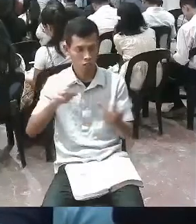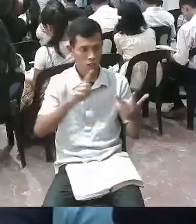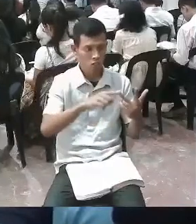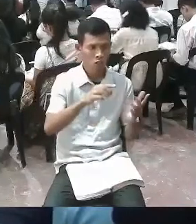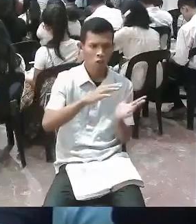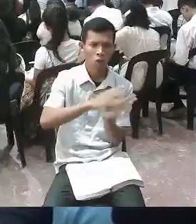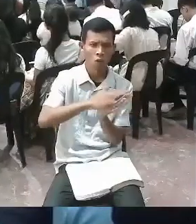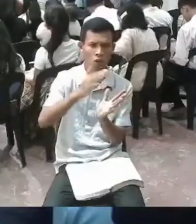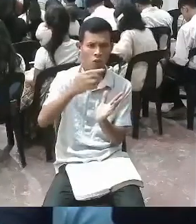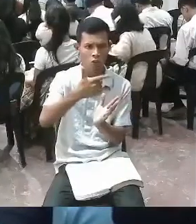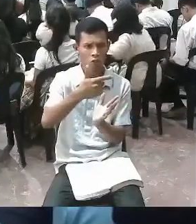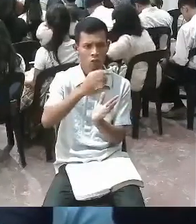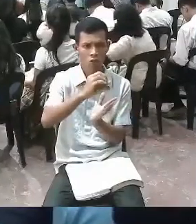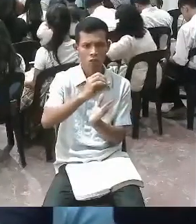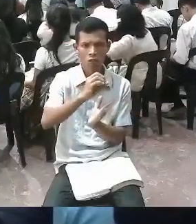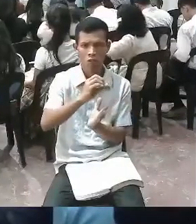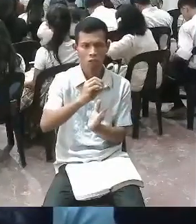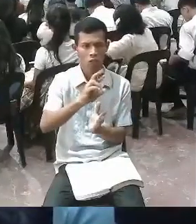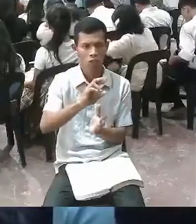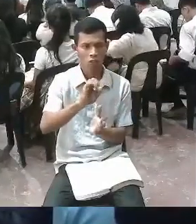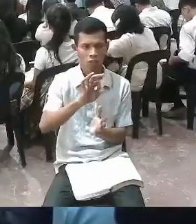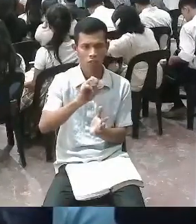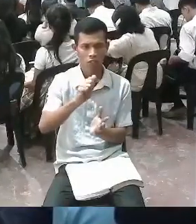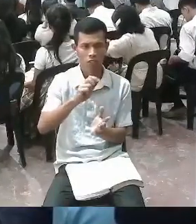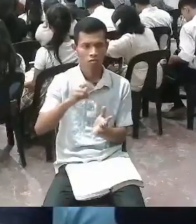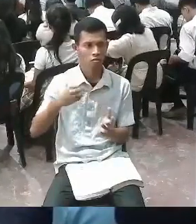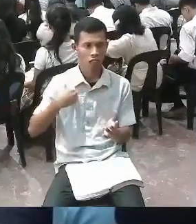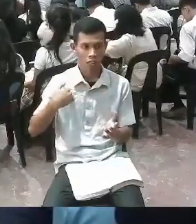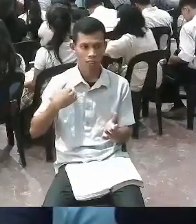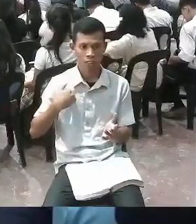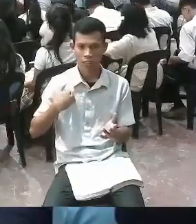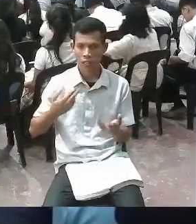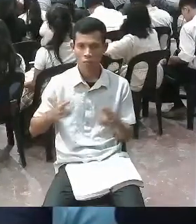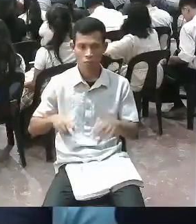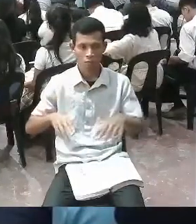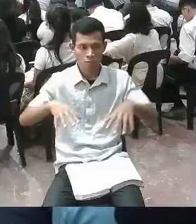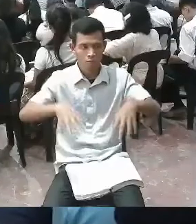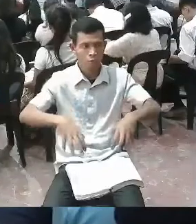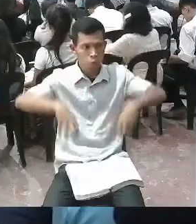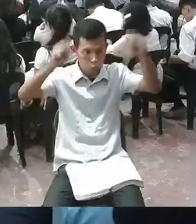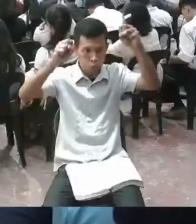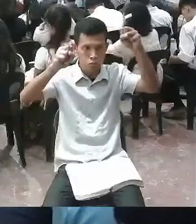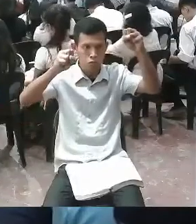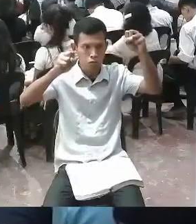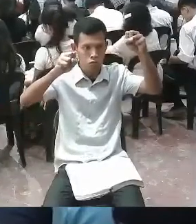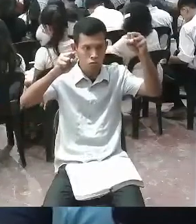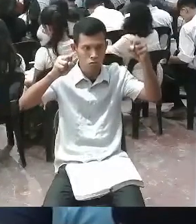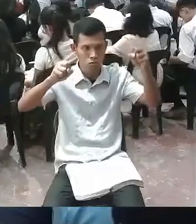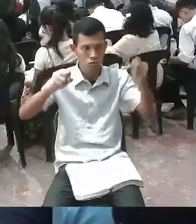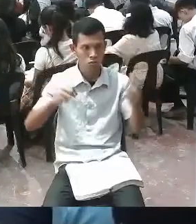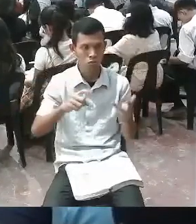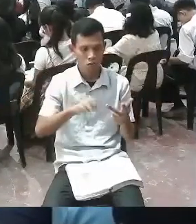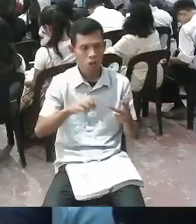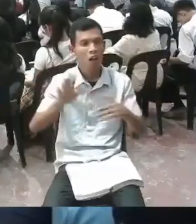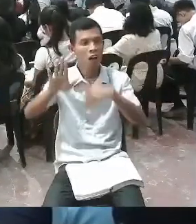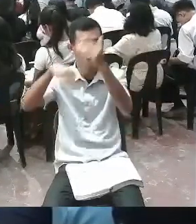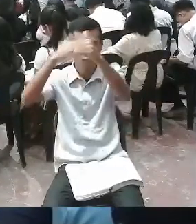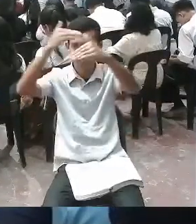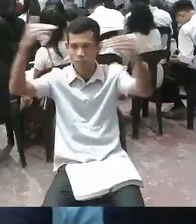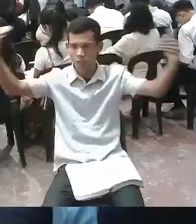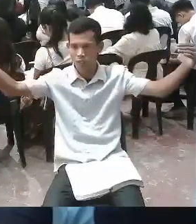Glorification hasn't happened yet. That's the rapture. That's heaven.